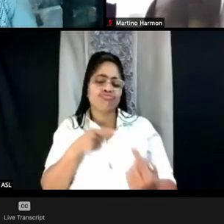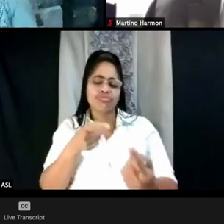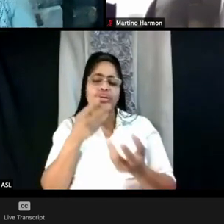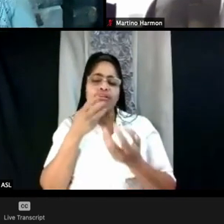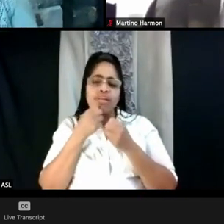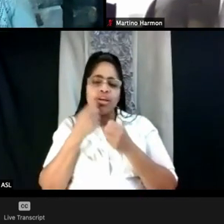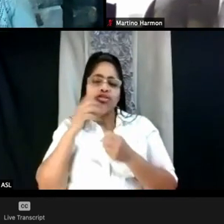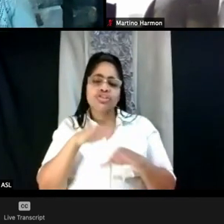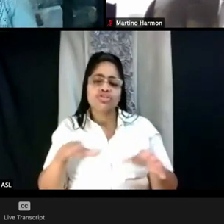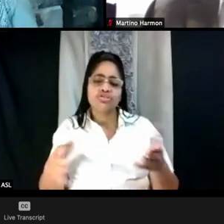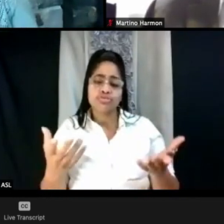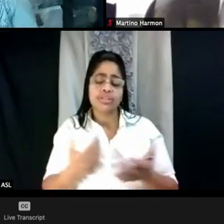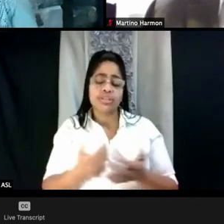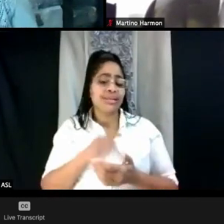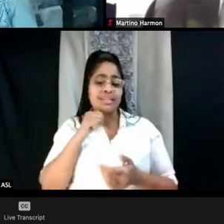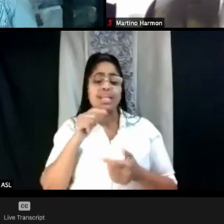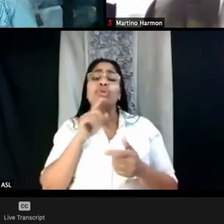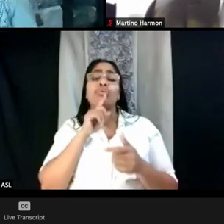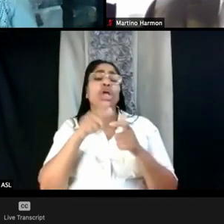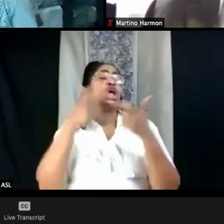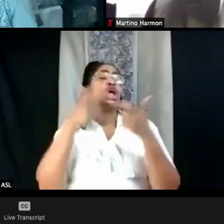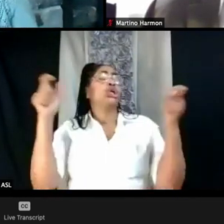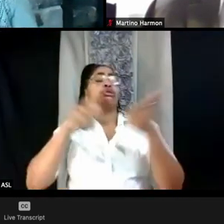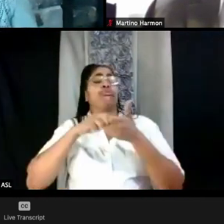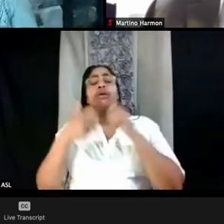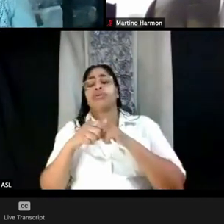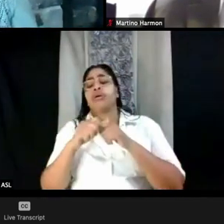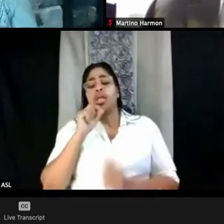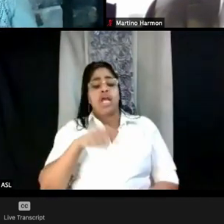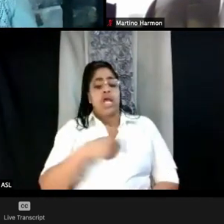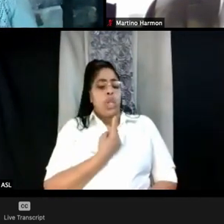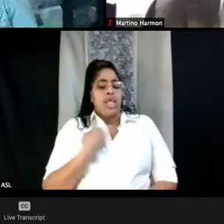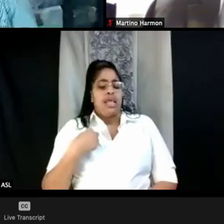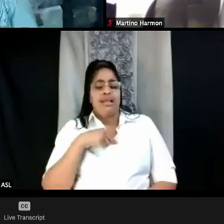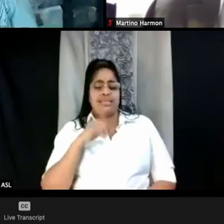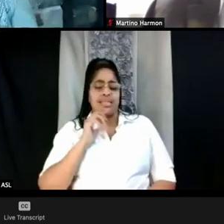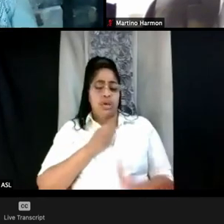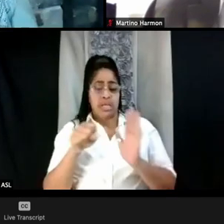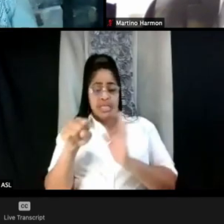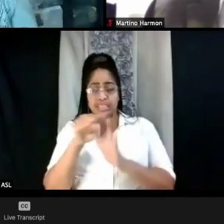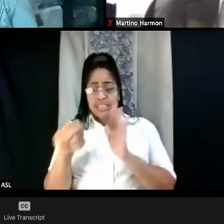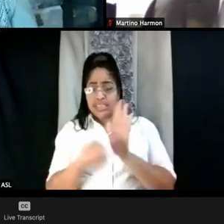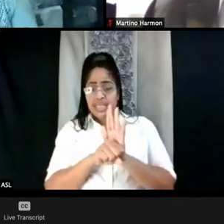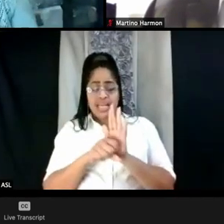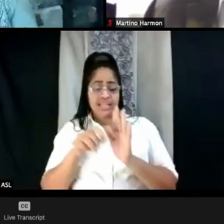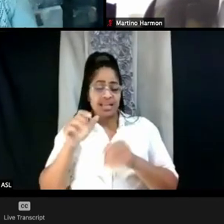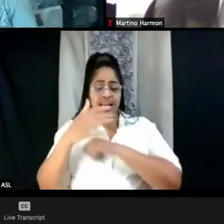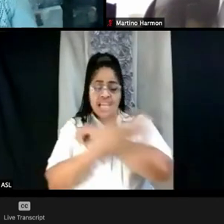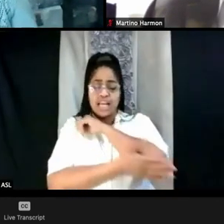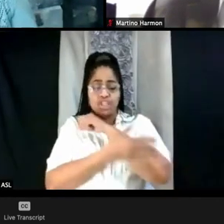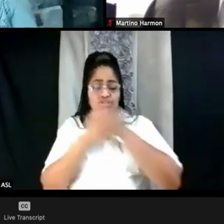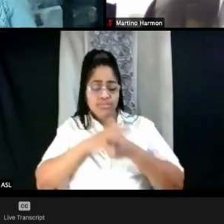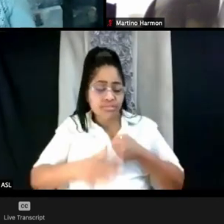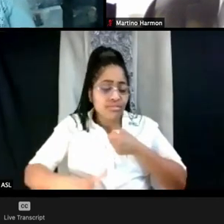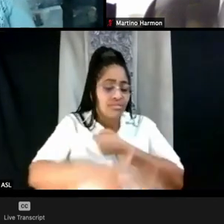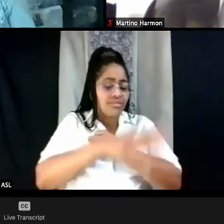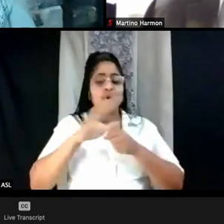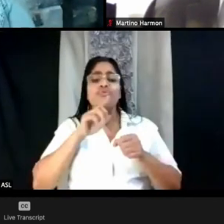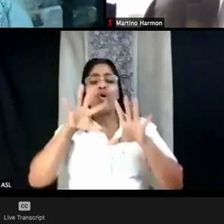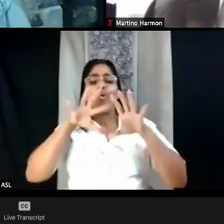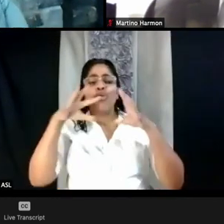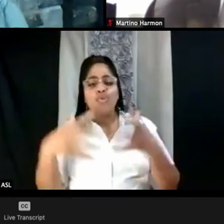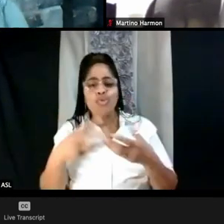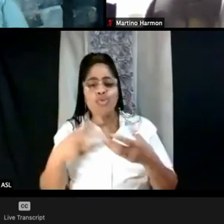huge problem. It's not just us. It's throughout our state and our country and indeed throughout the world that people are struggling right